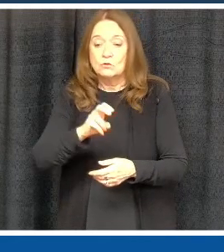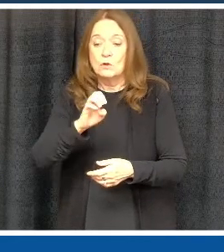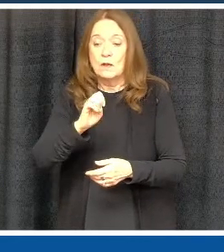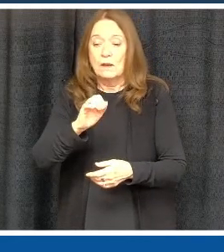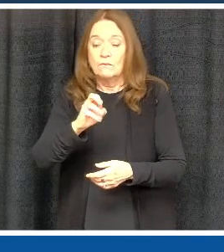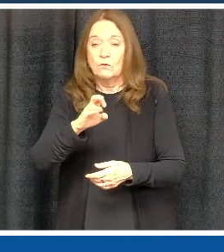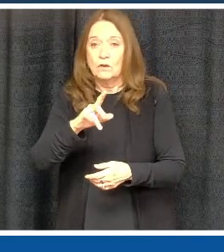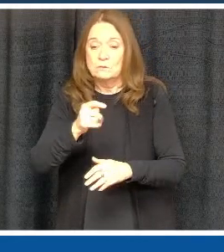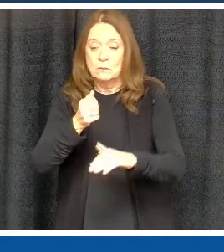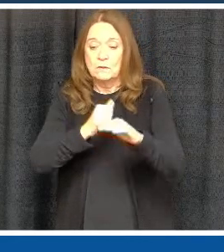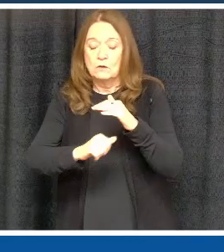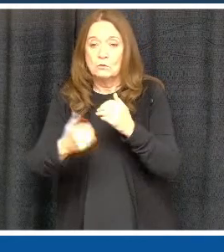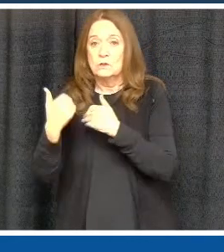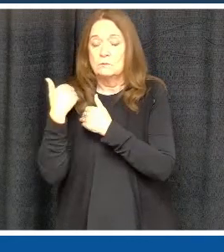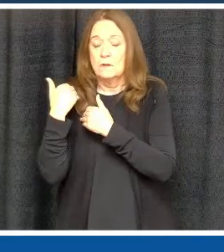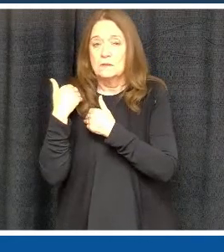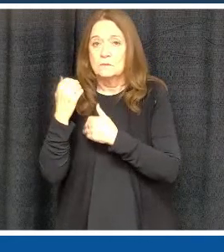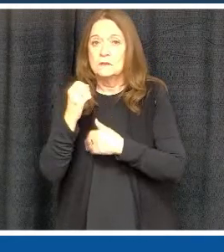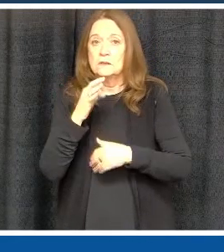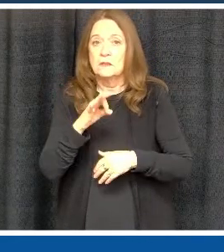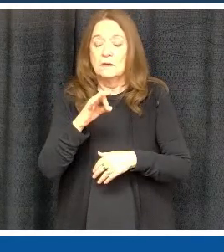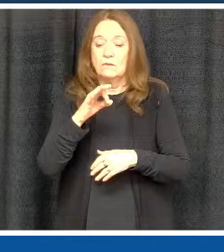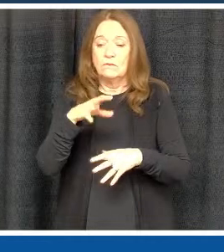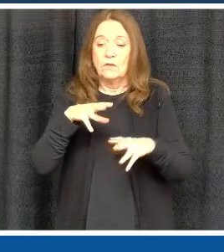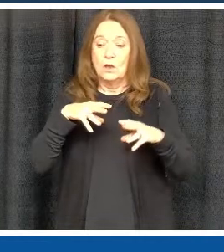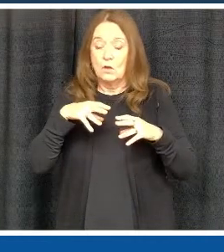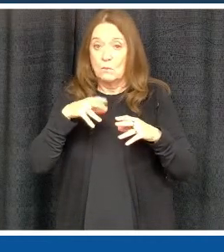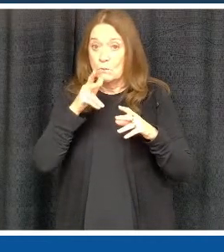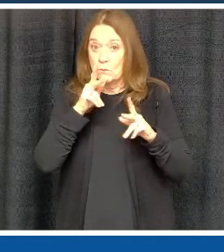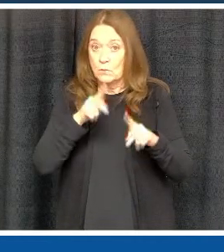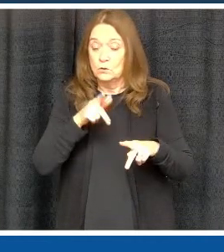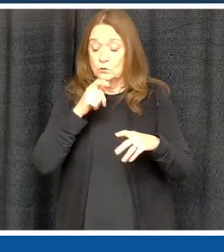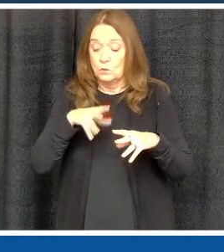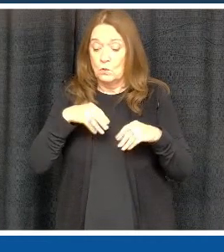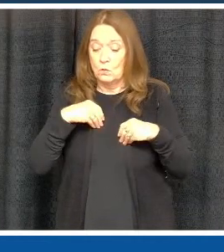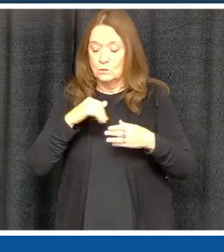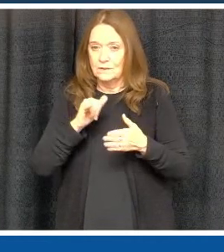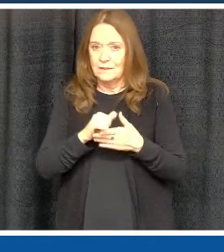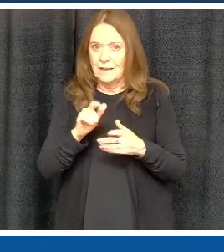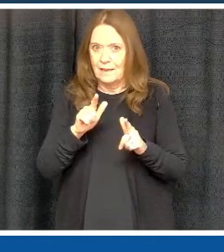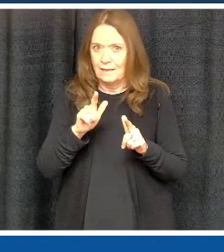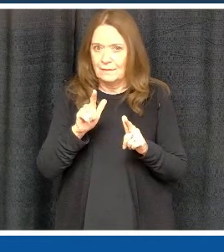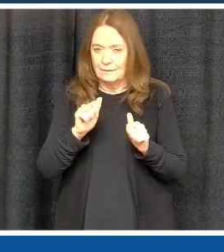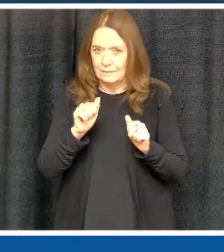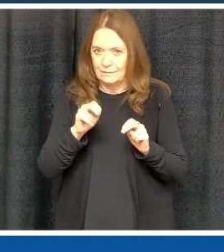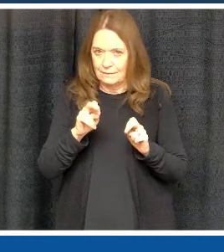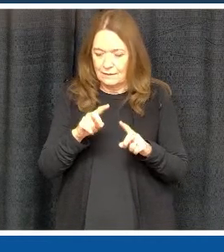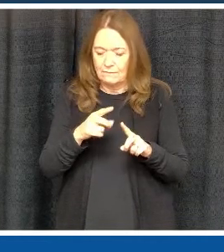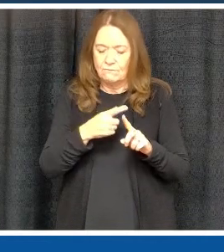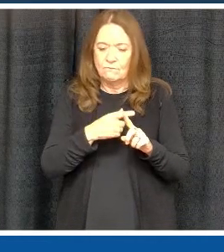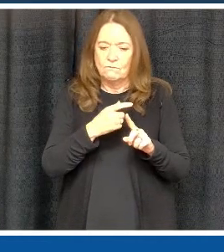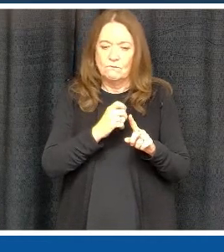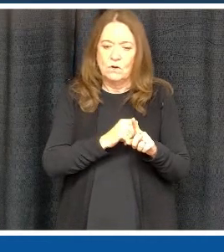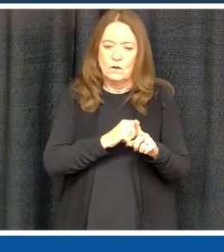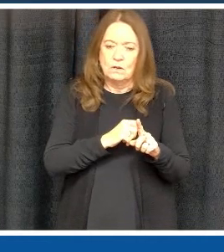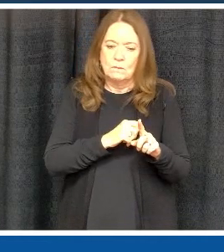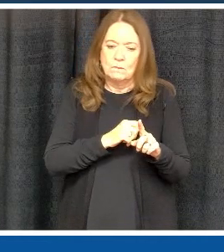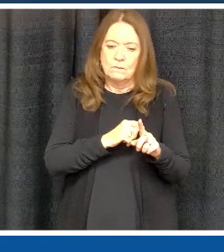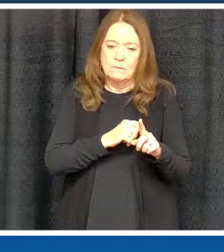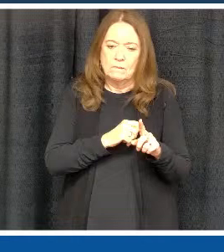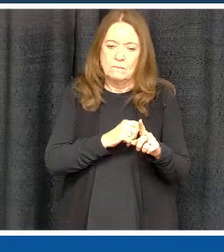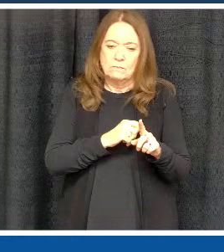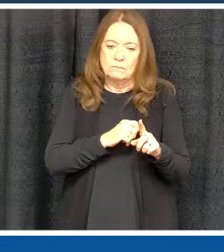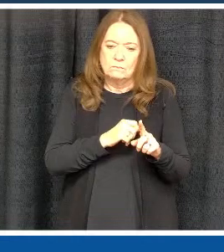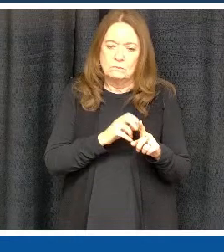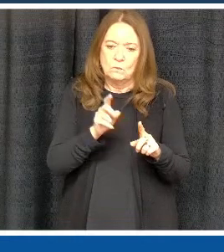the responsibility of the ownership of that parcel, from pretty much